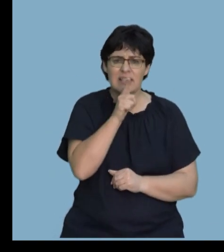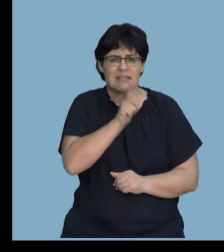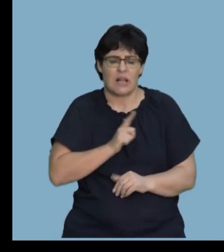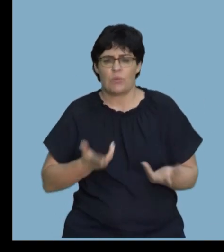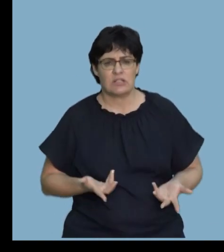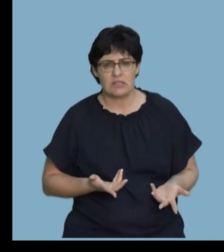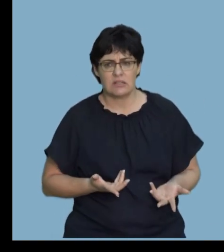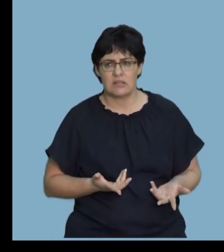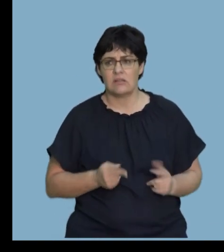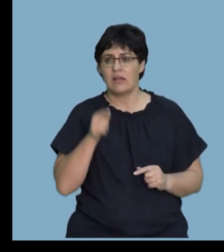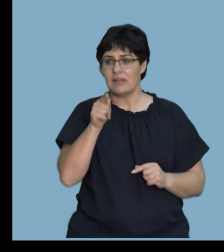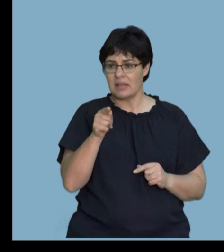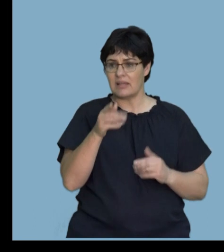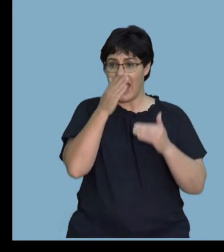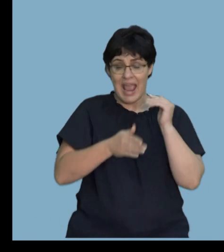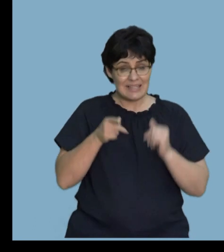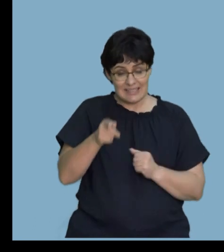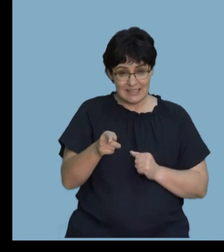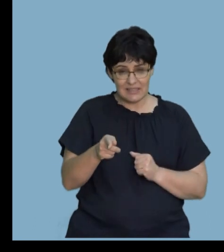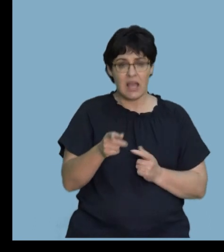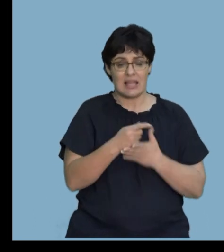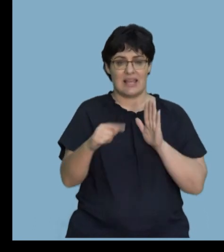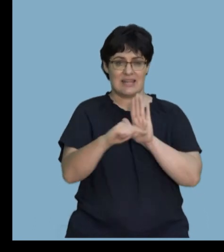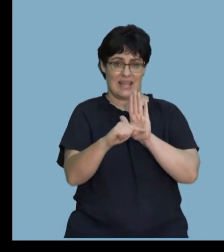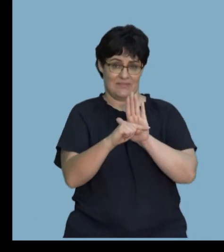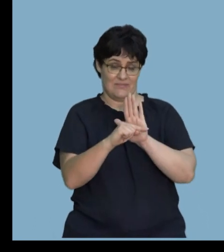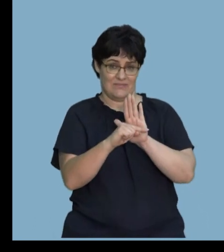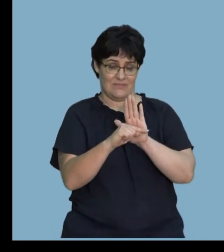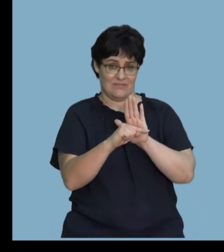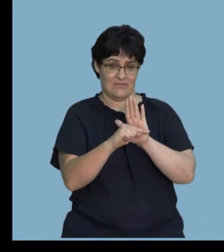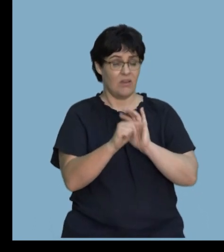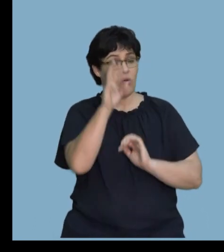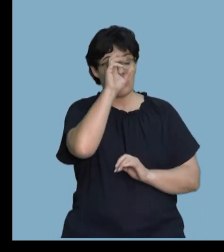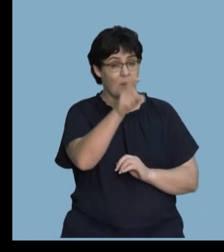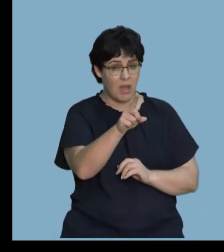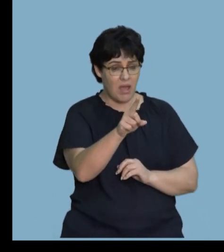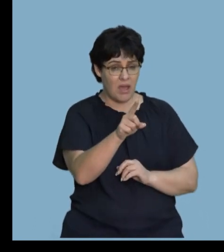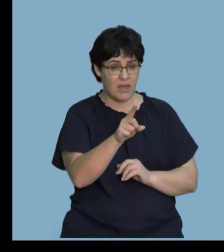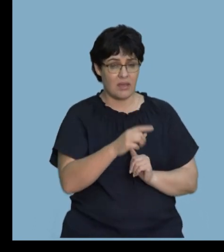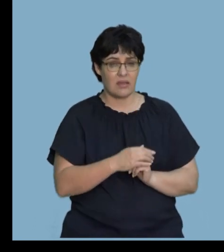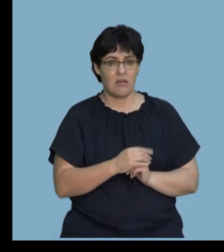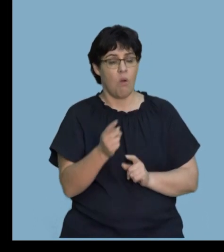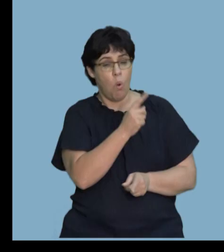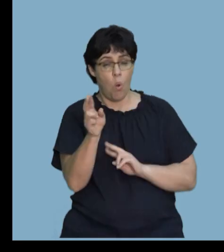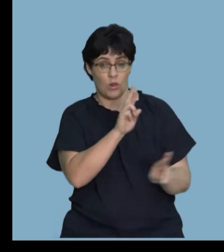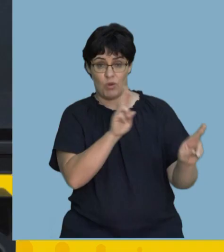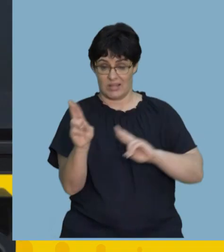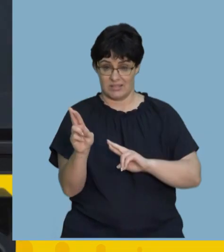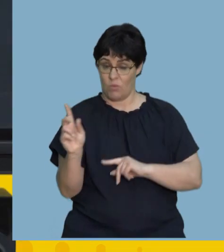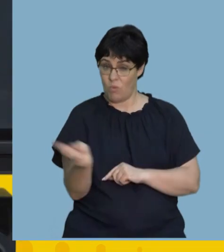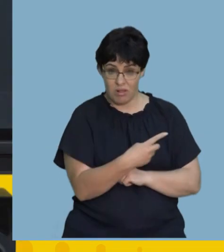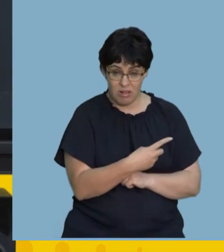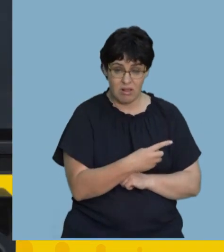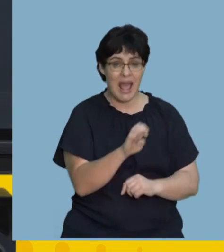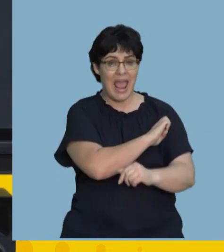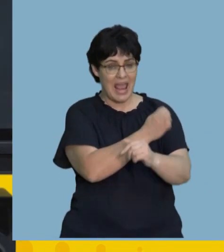the enthalpy change of this reaction is negative. And remember, in almost all reactions, energy